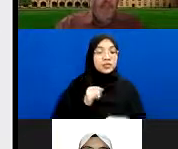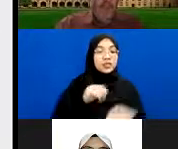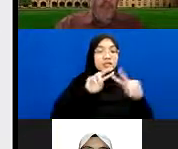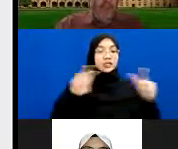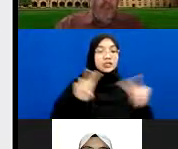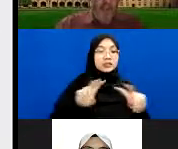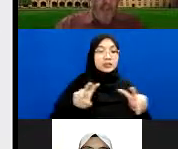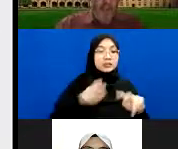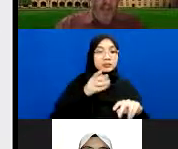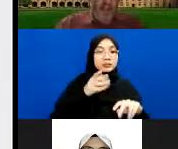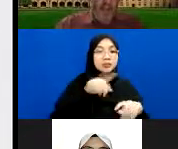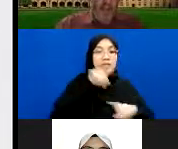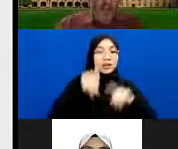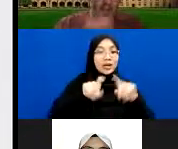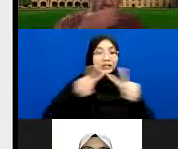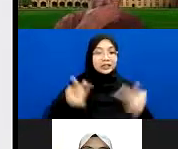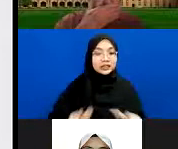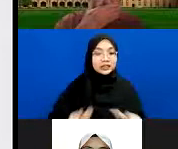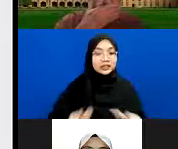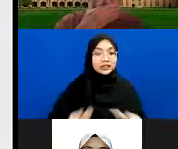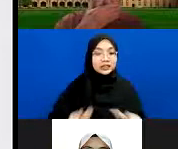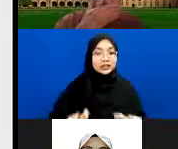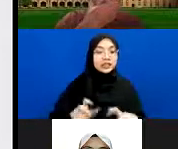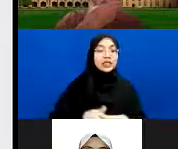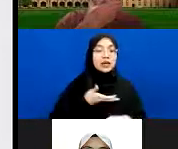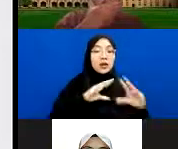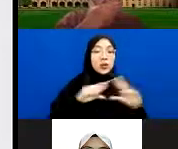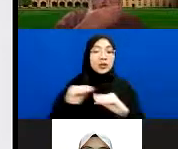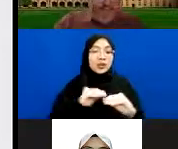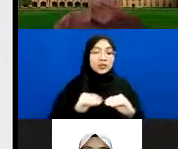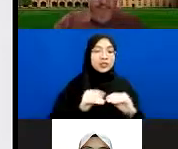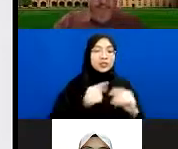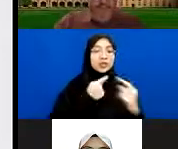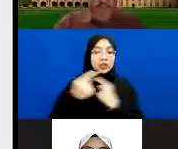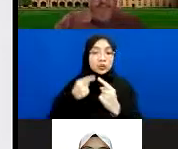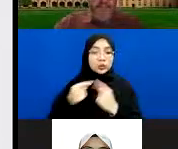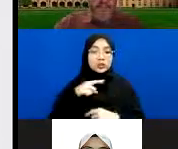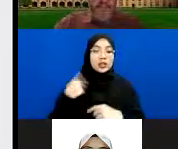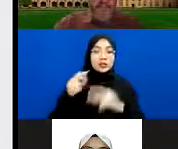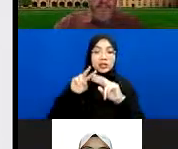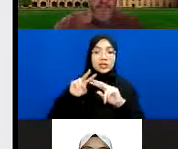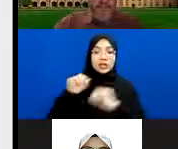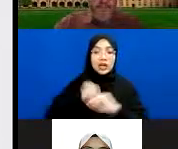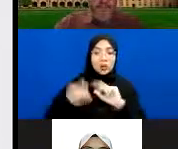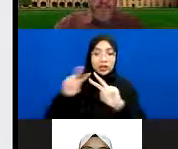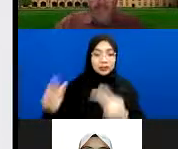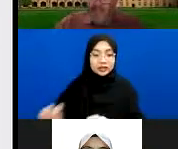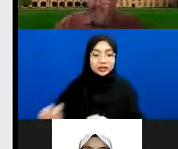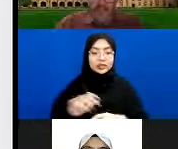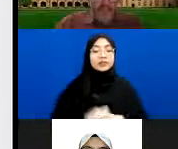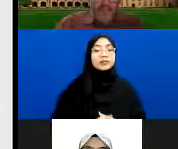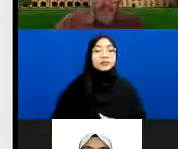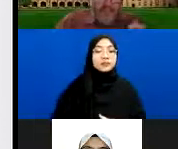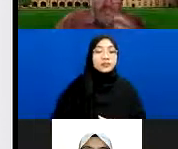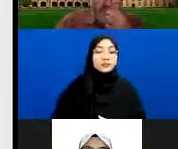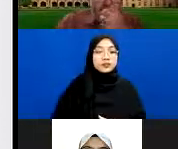So, the research questions and issues that we would like to discuss in our research